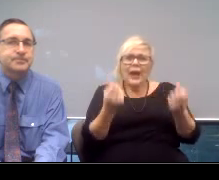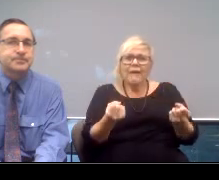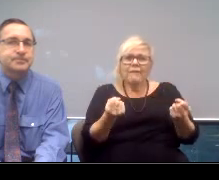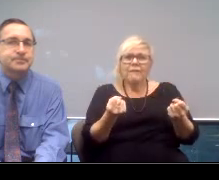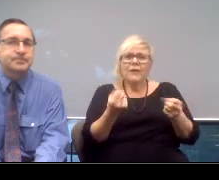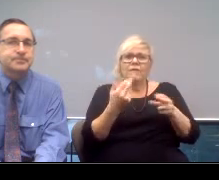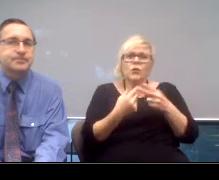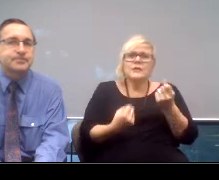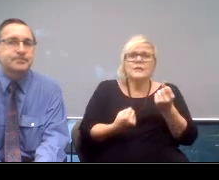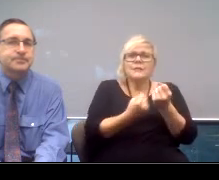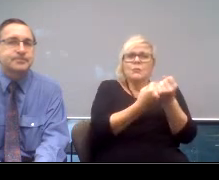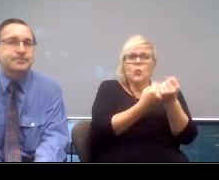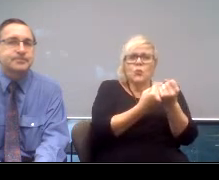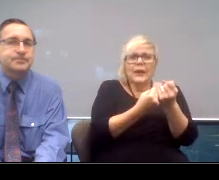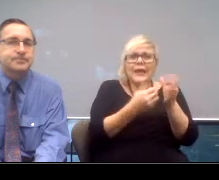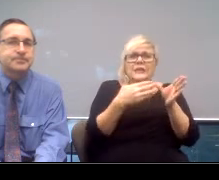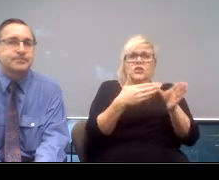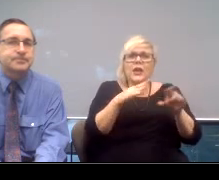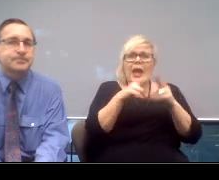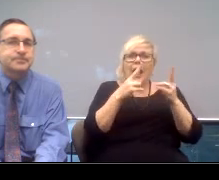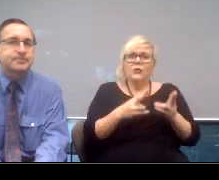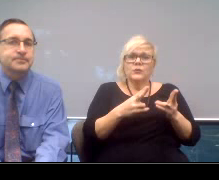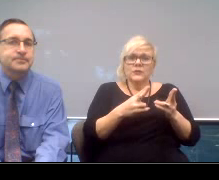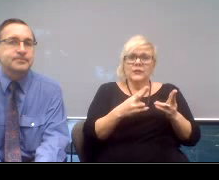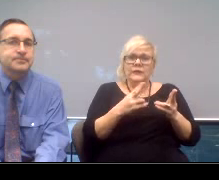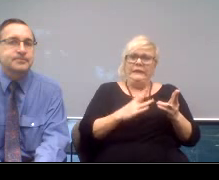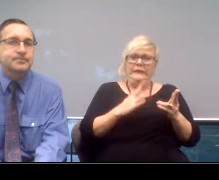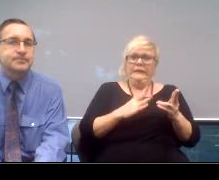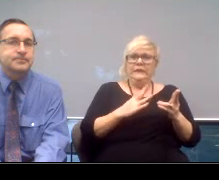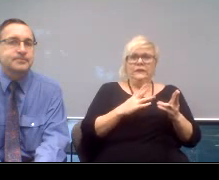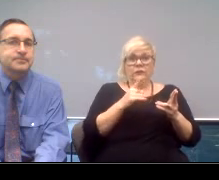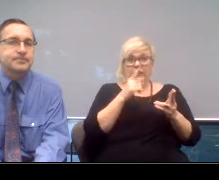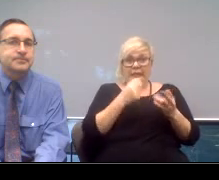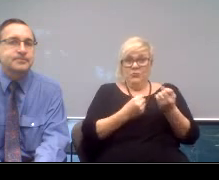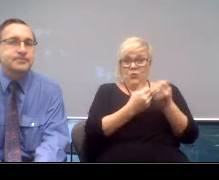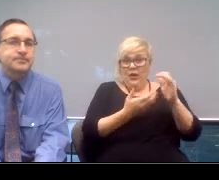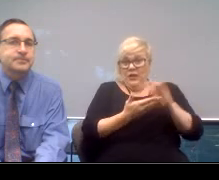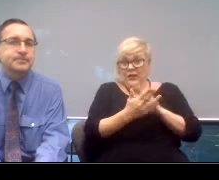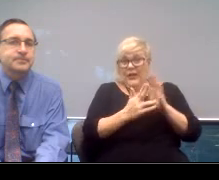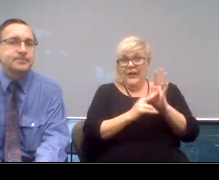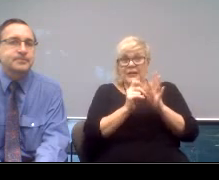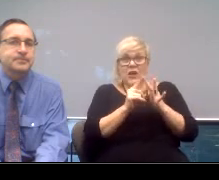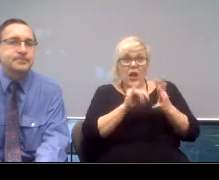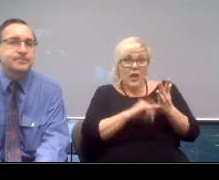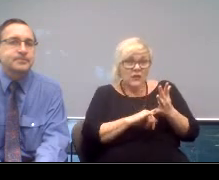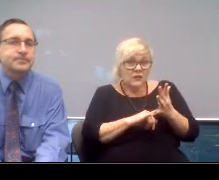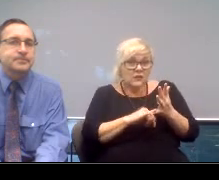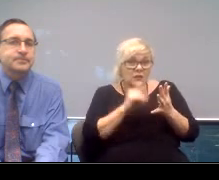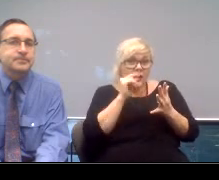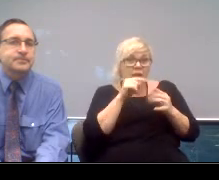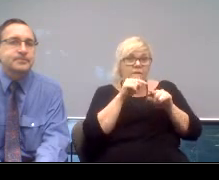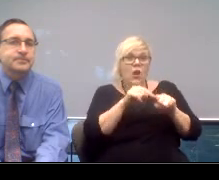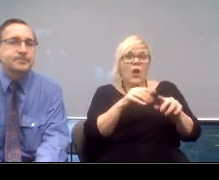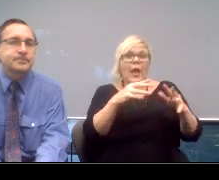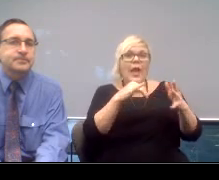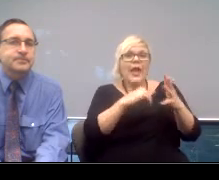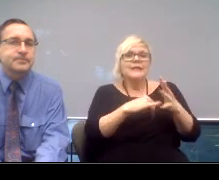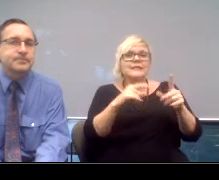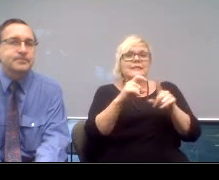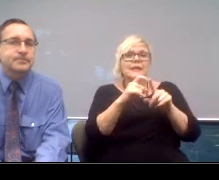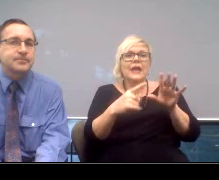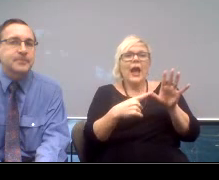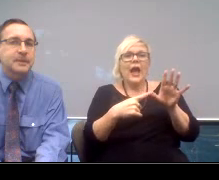support Indigenous housing needs under the NDIS as per the SDA